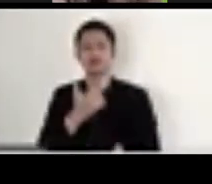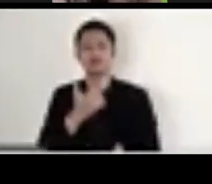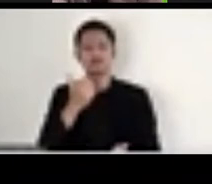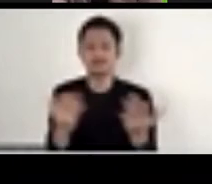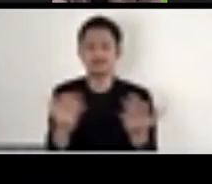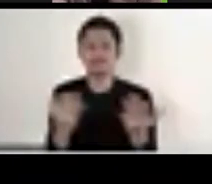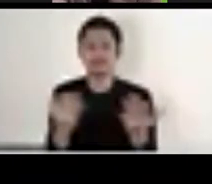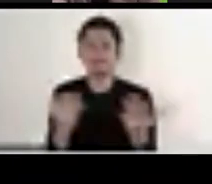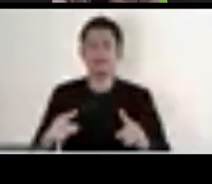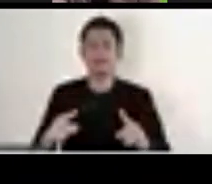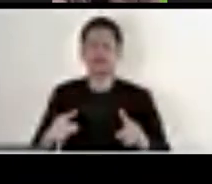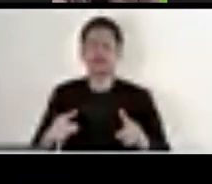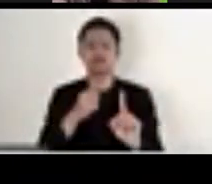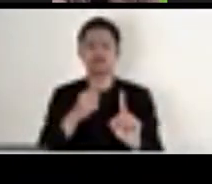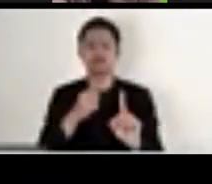three-day